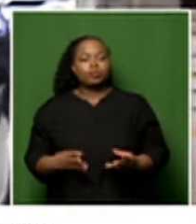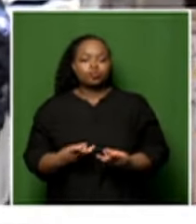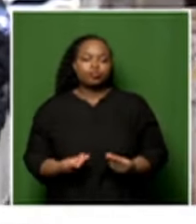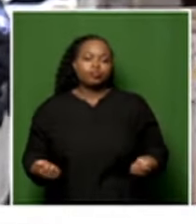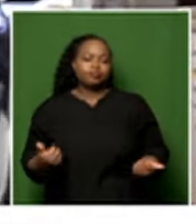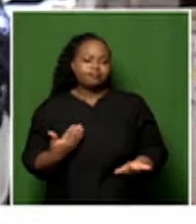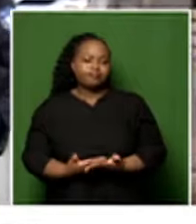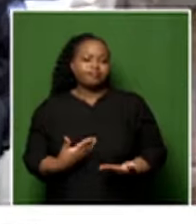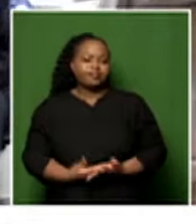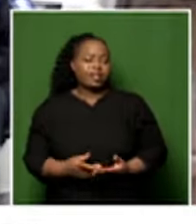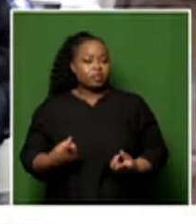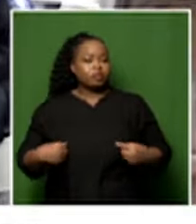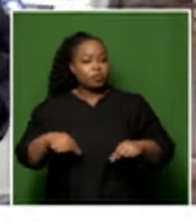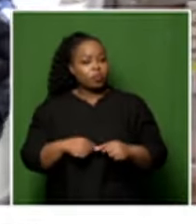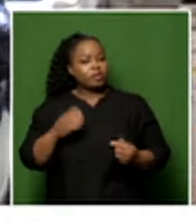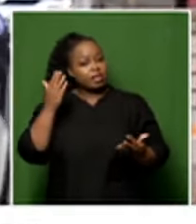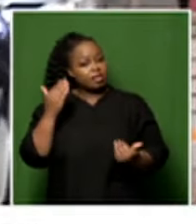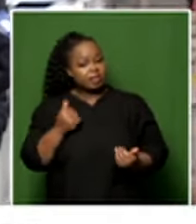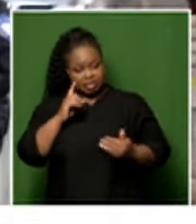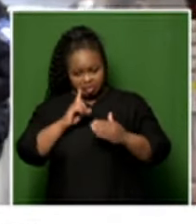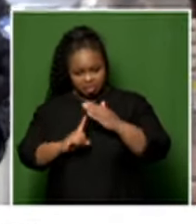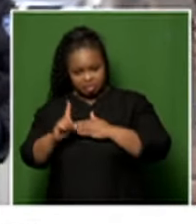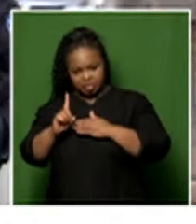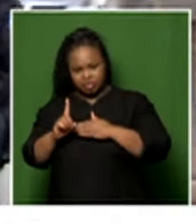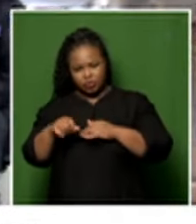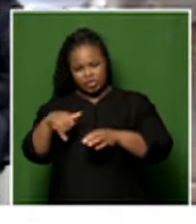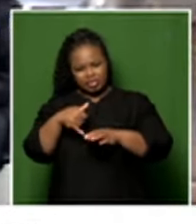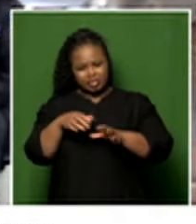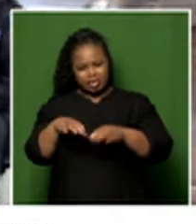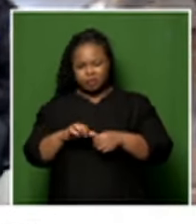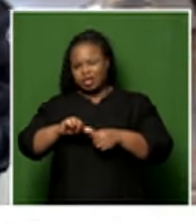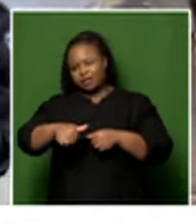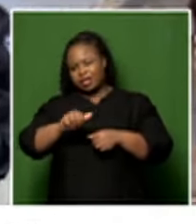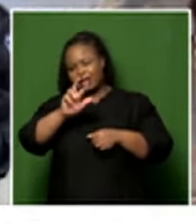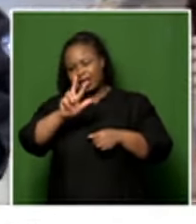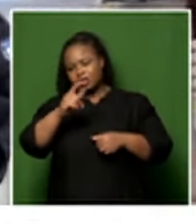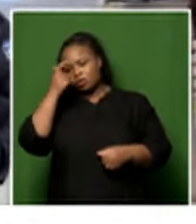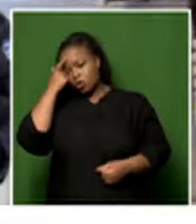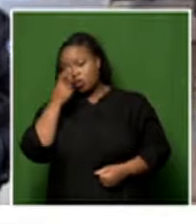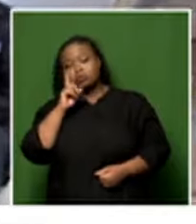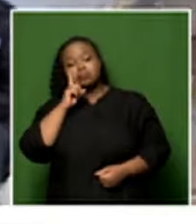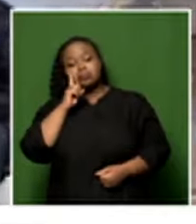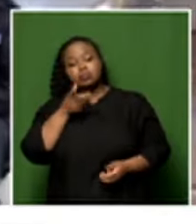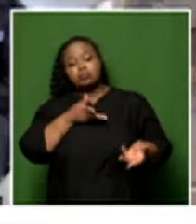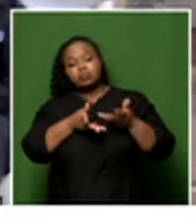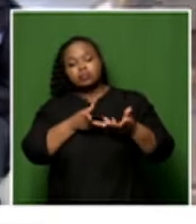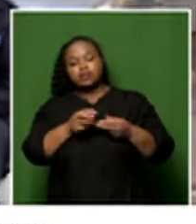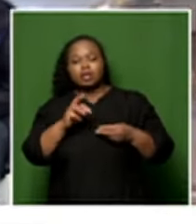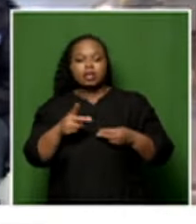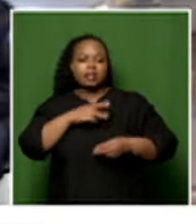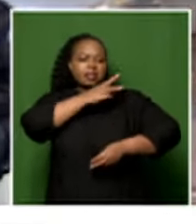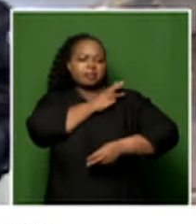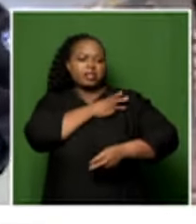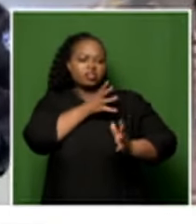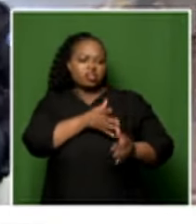We are expecting to actually go inside just after 8 a.m. to be able to speak to some of the